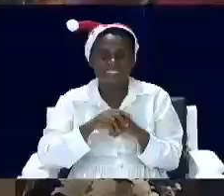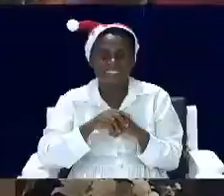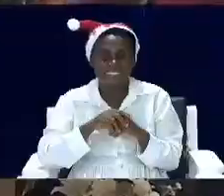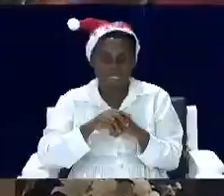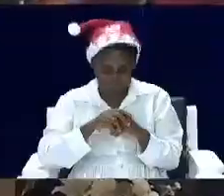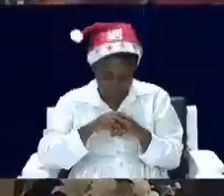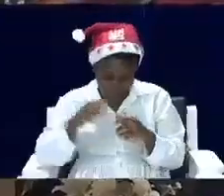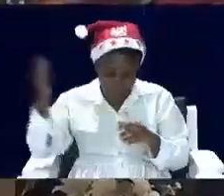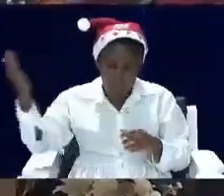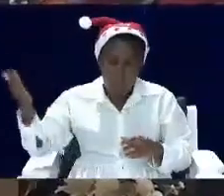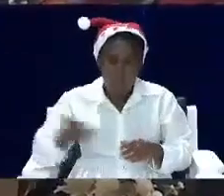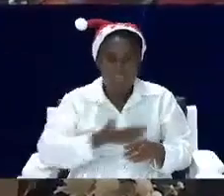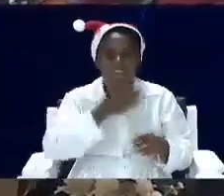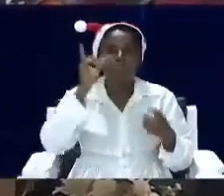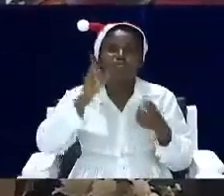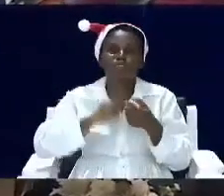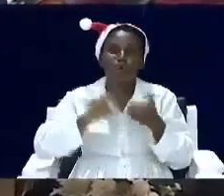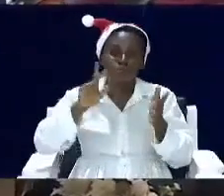Welcome to Double Portion.